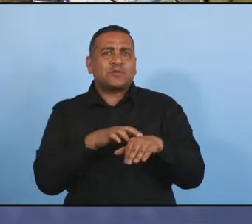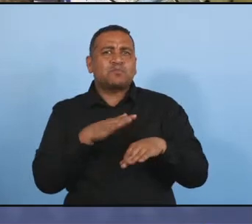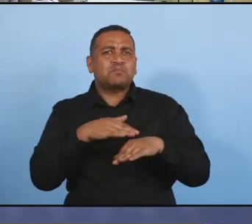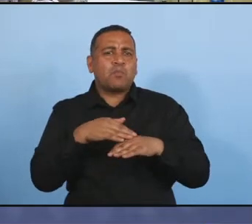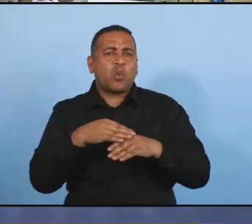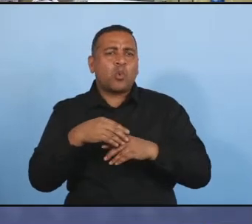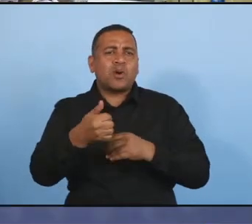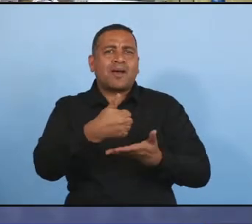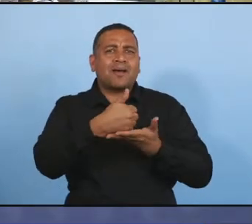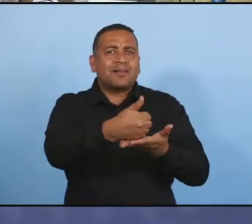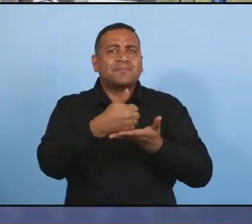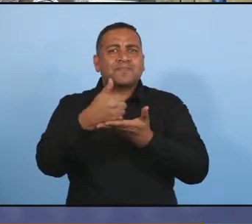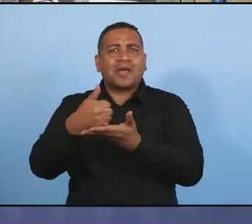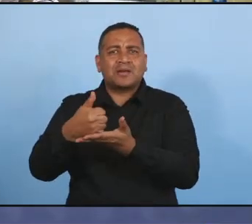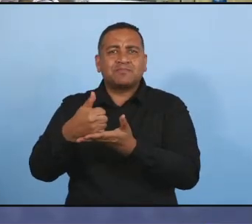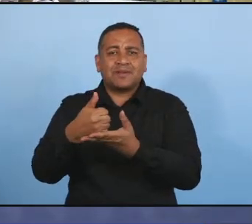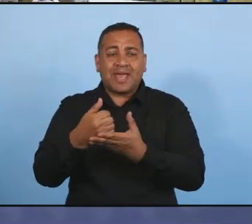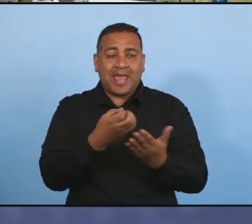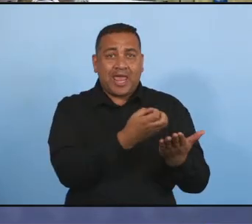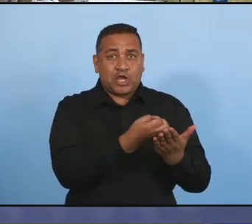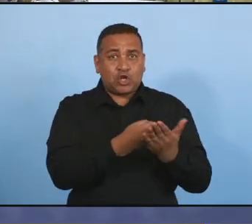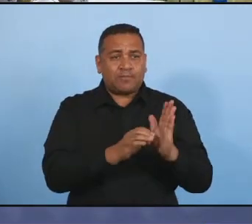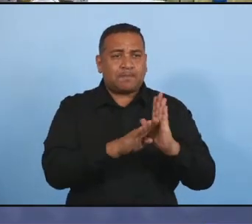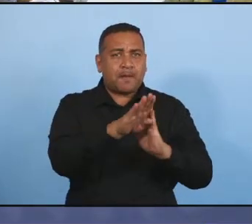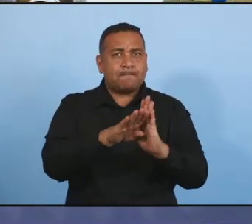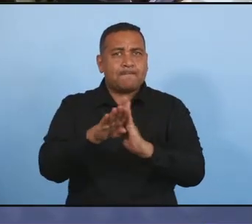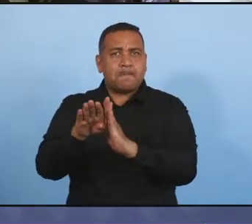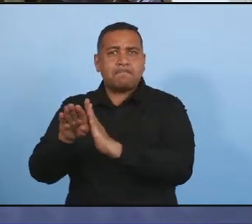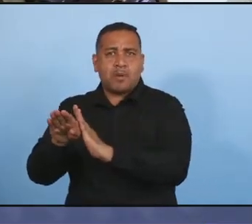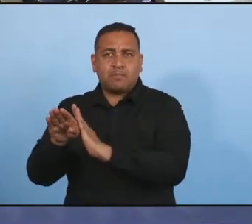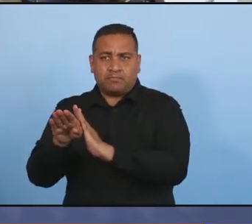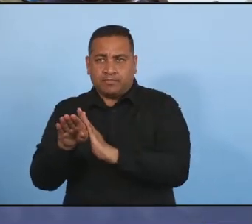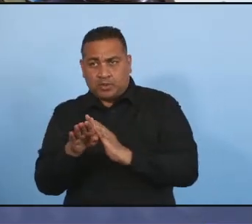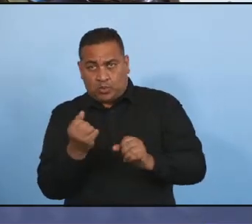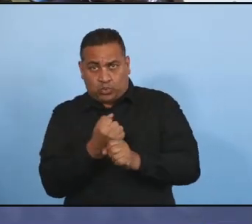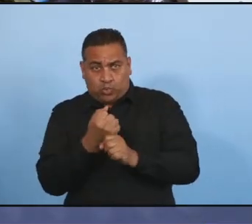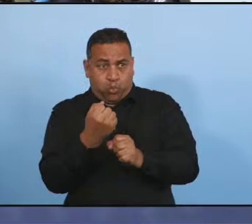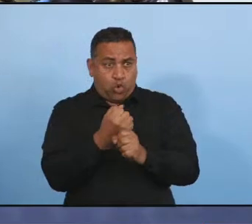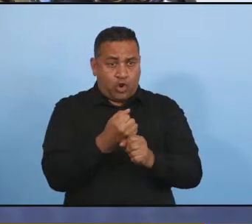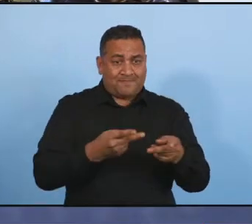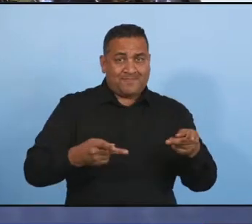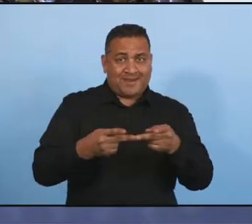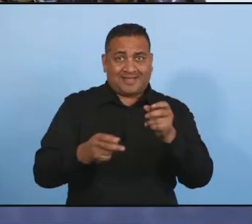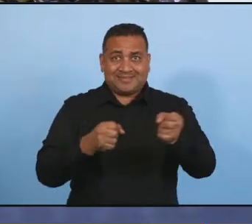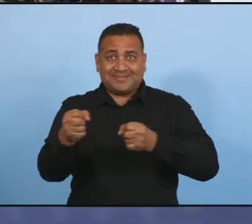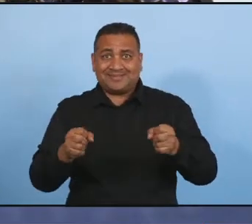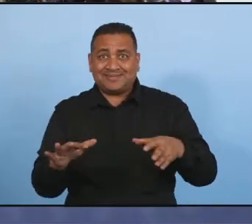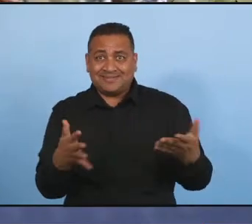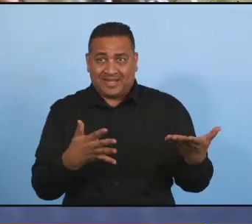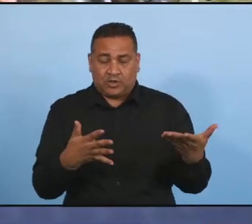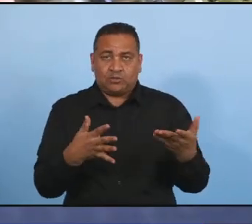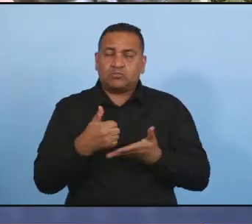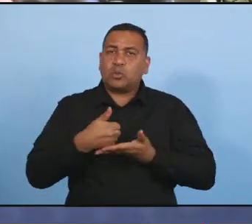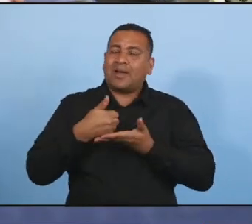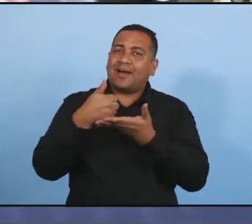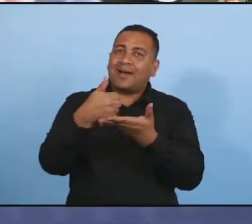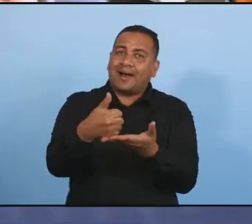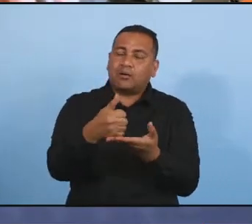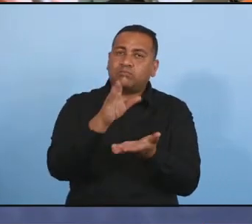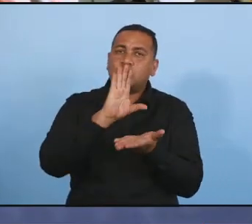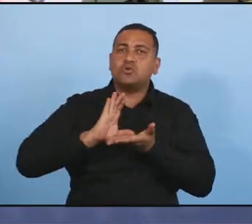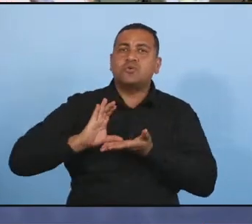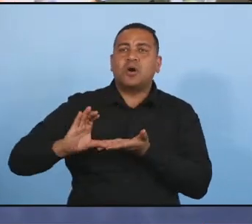economy. And so 19 occupations or trades were identified, and colleges all over South Africa could